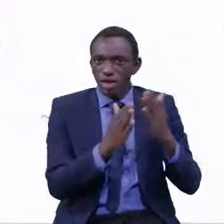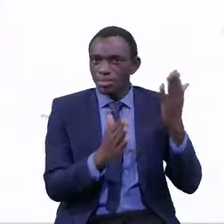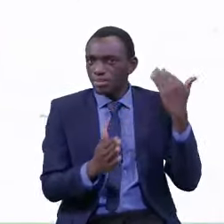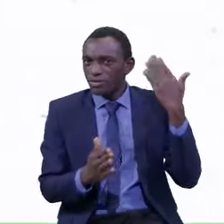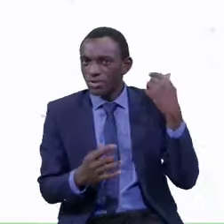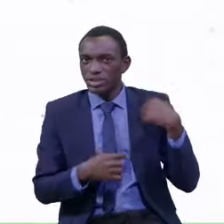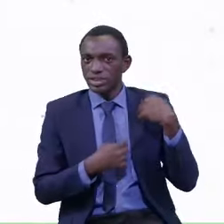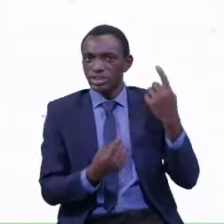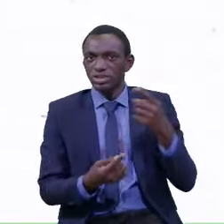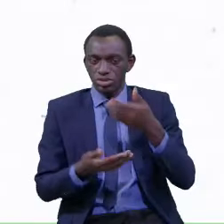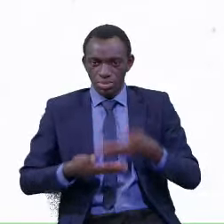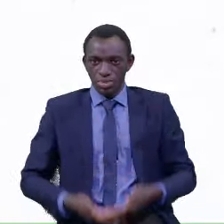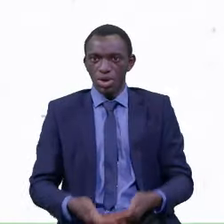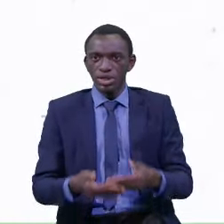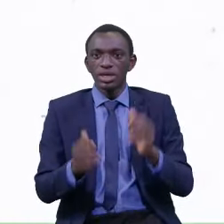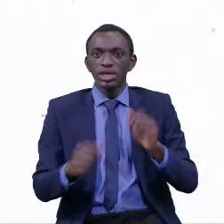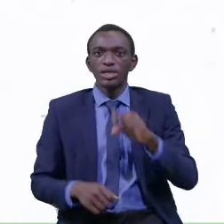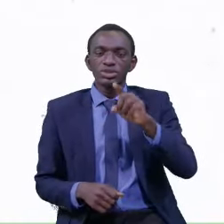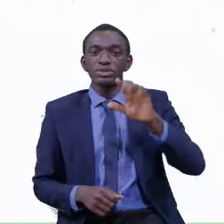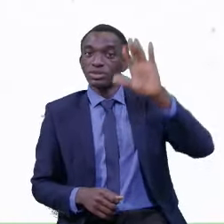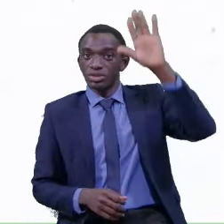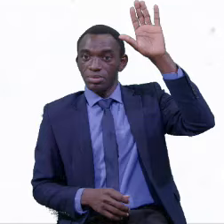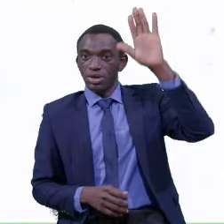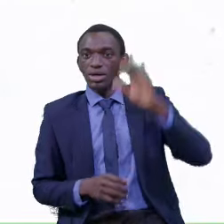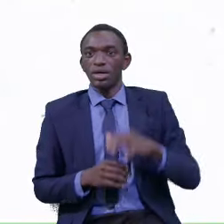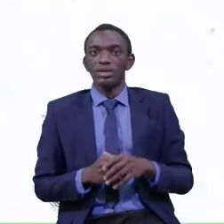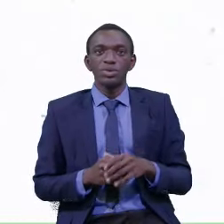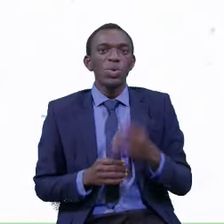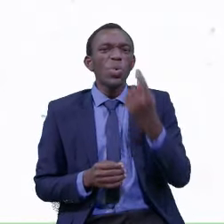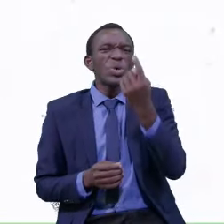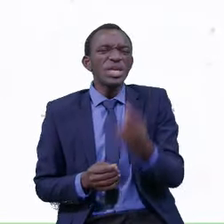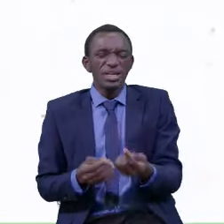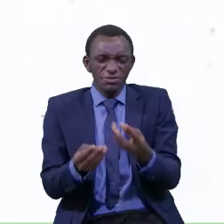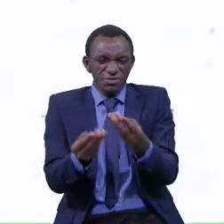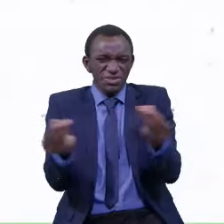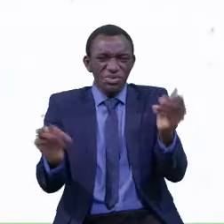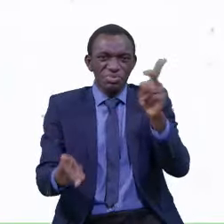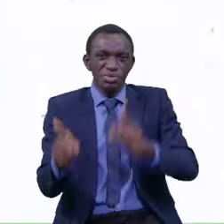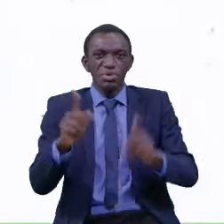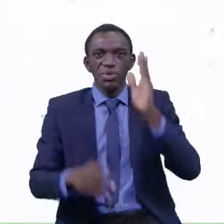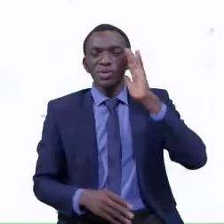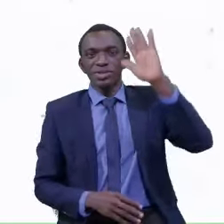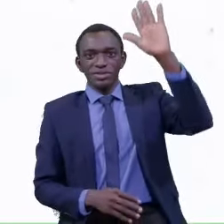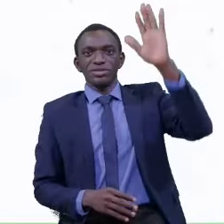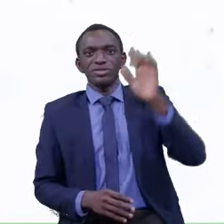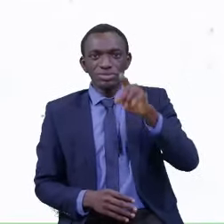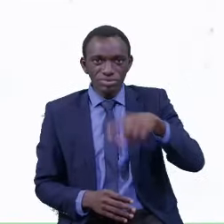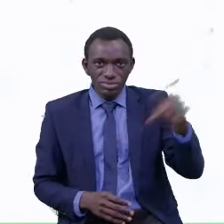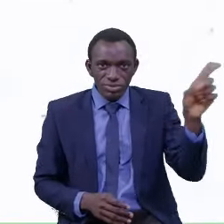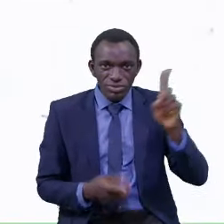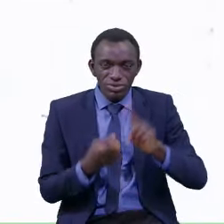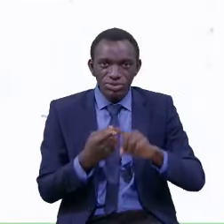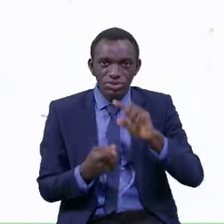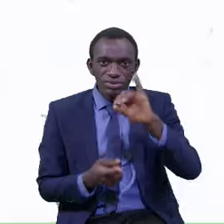born, can you raise up your hand? Only very few will raise up their hands. And I say, you have not been